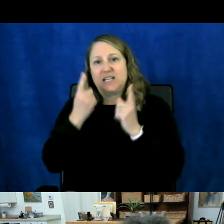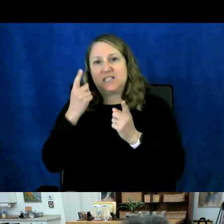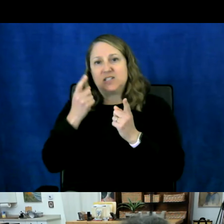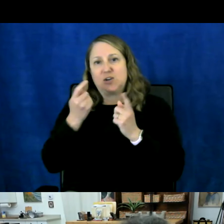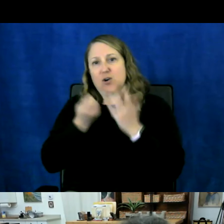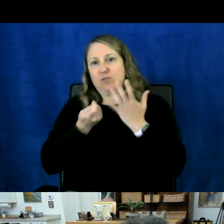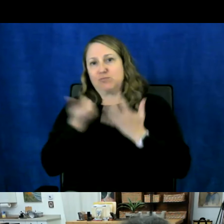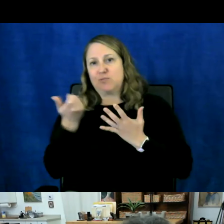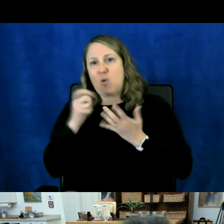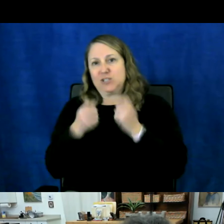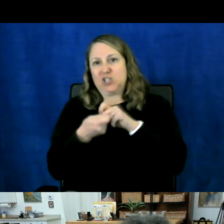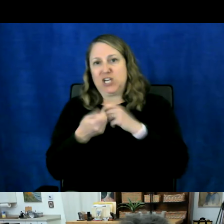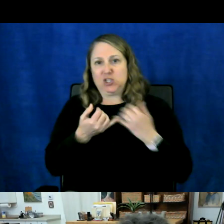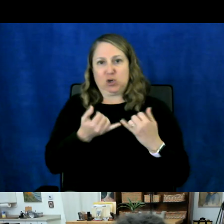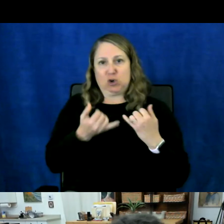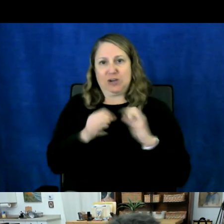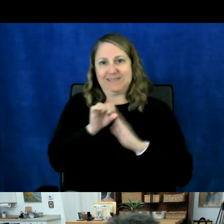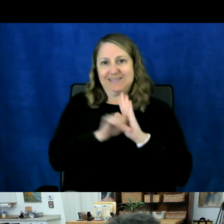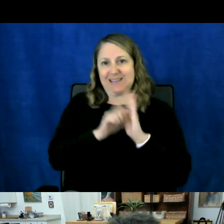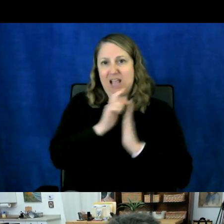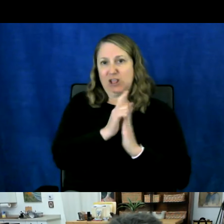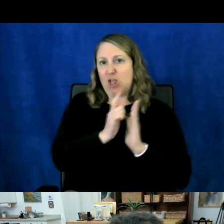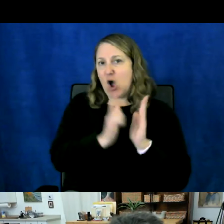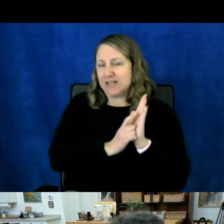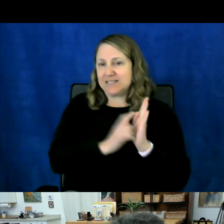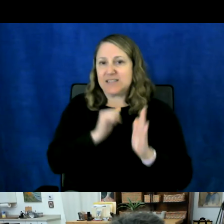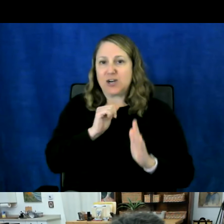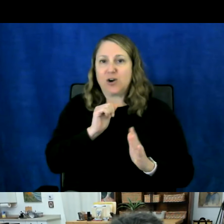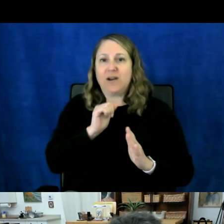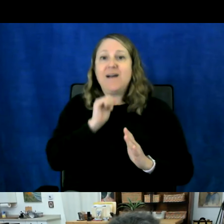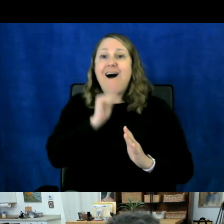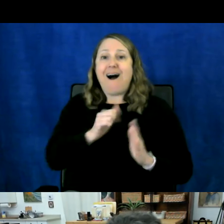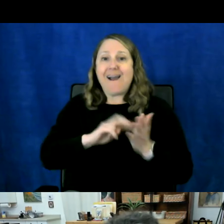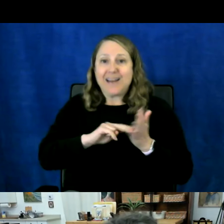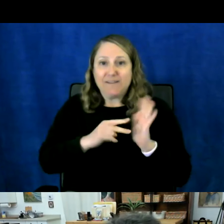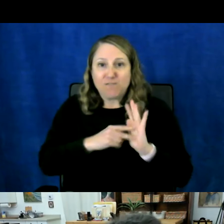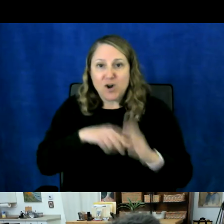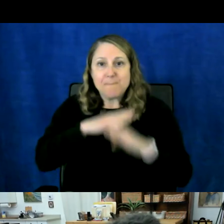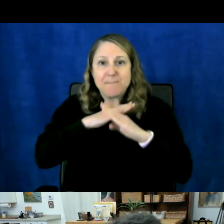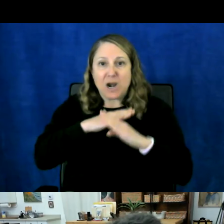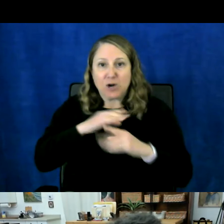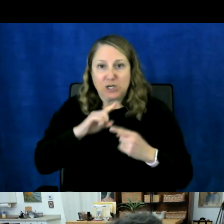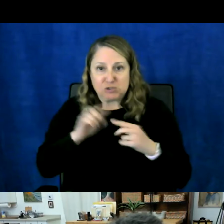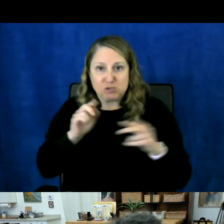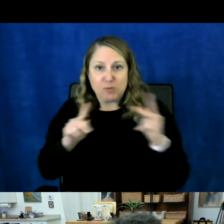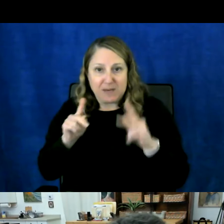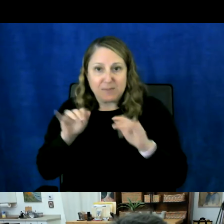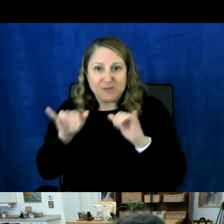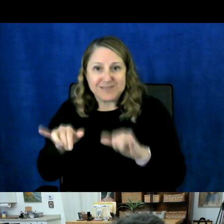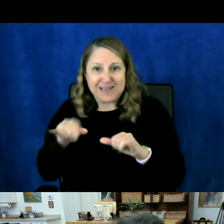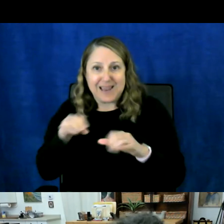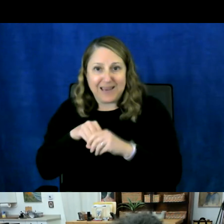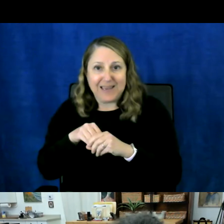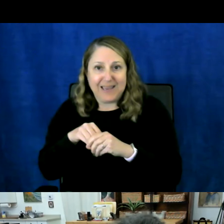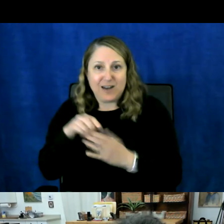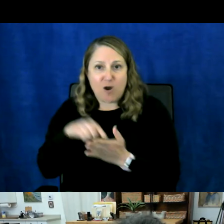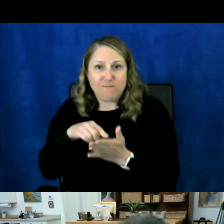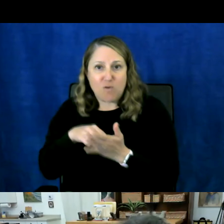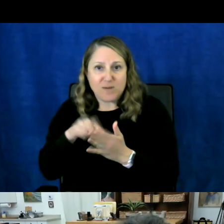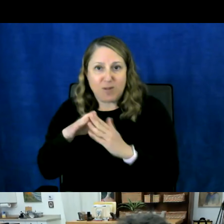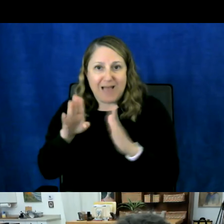existing state laws that are inadvertent barriers to people remaining in affordable housing, accessing